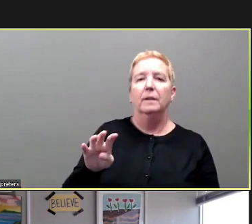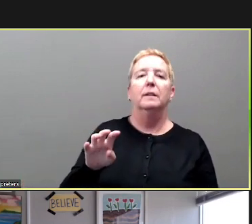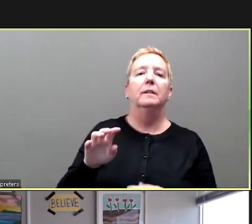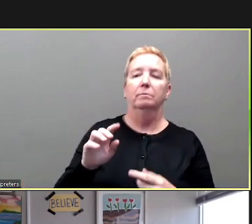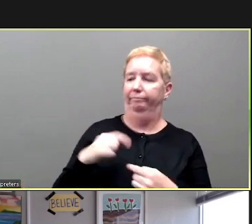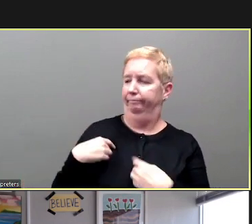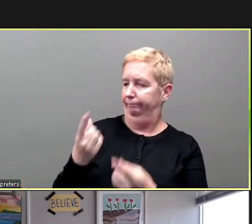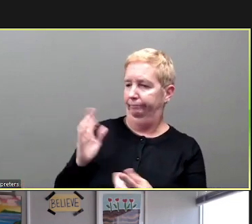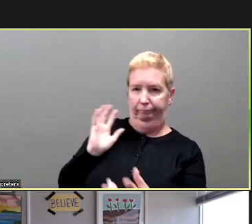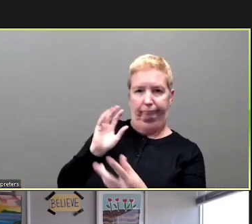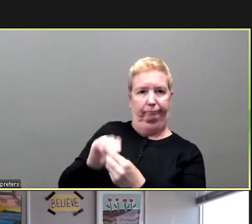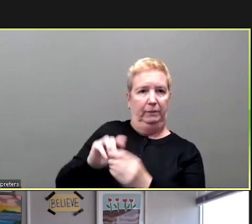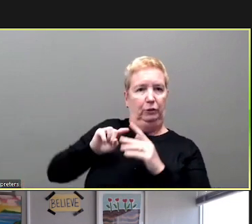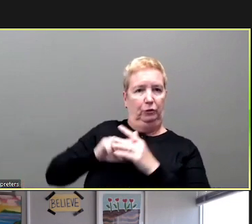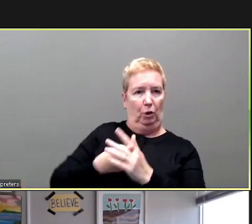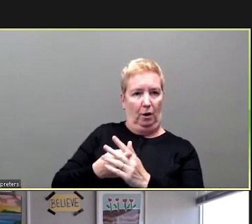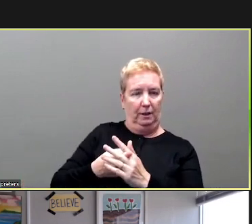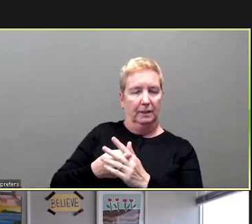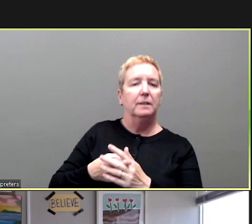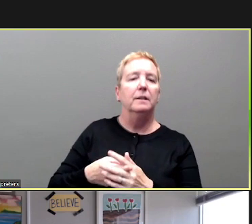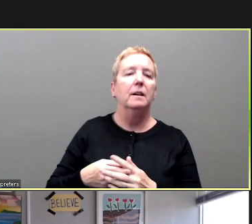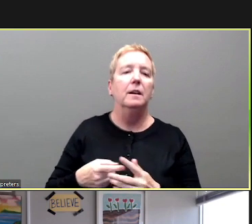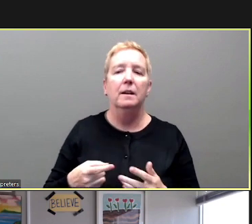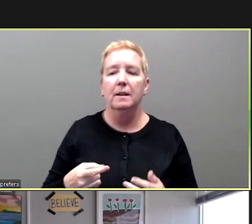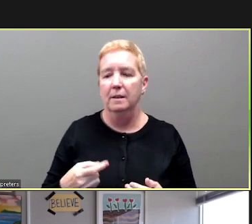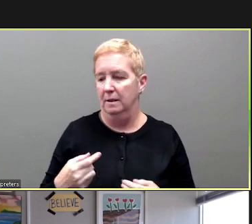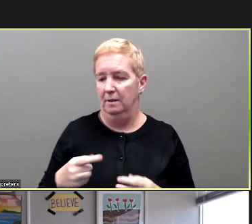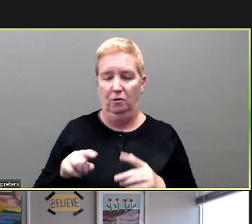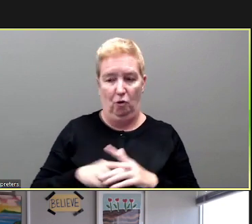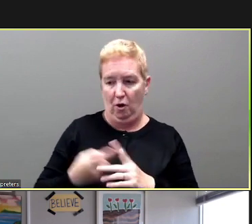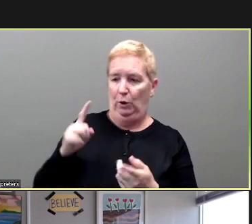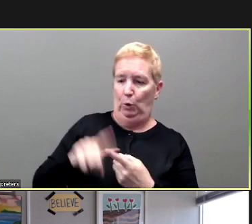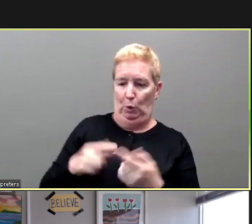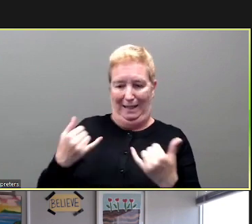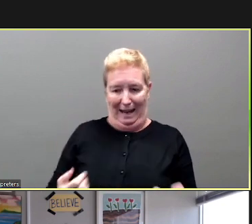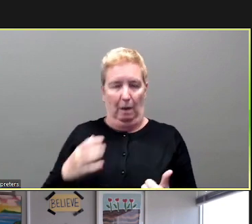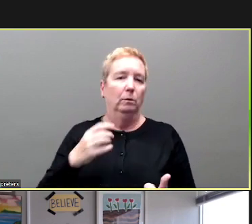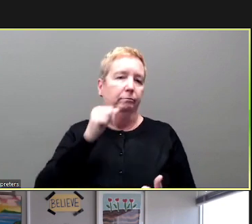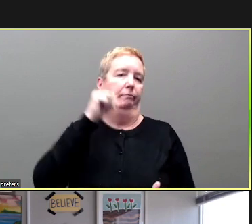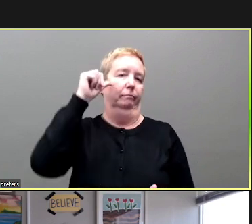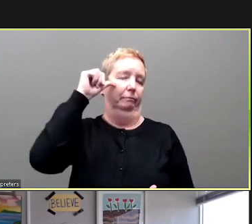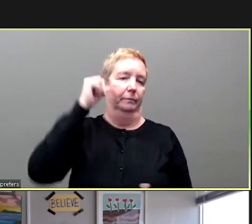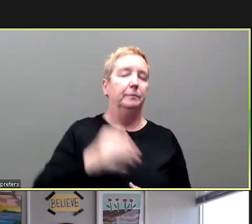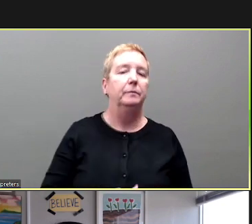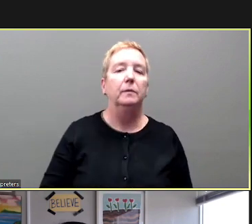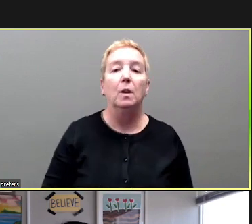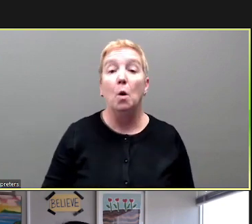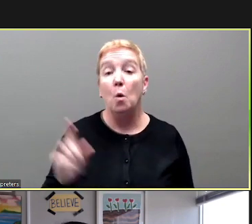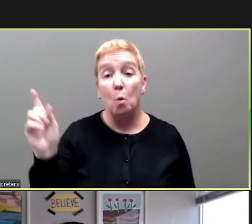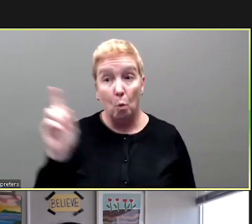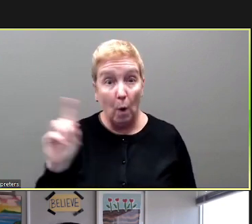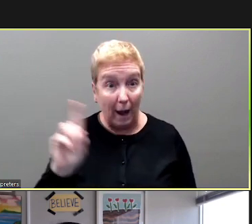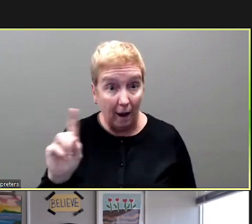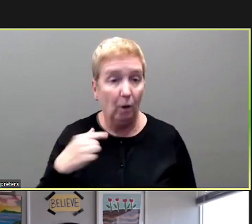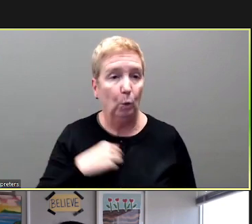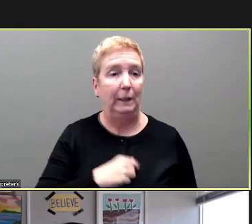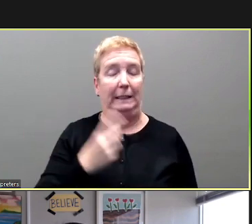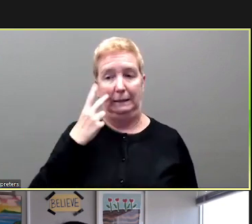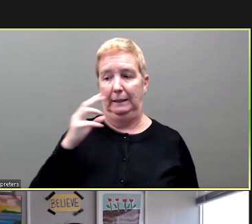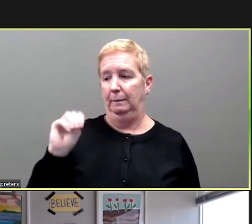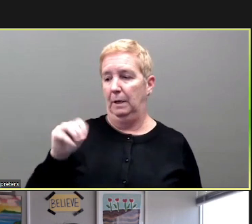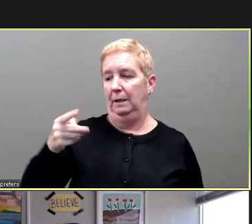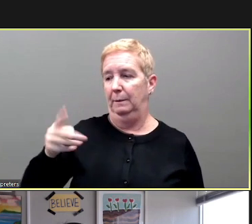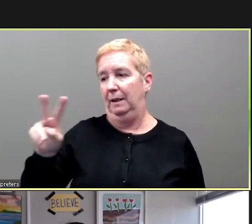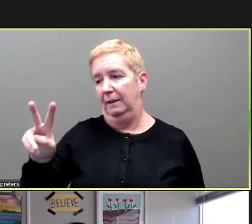of the outbreak to now in September 14th. So the locations that we primarily see it's primarily